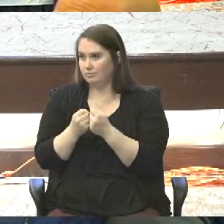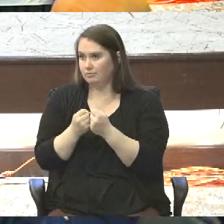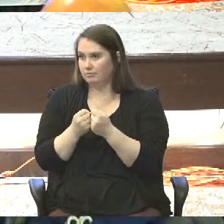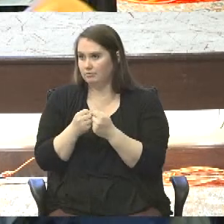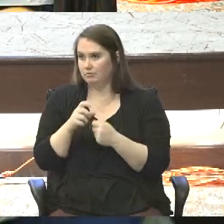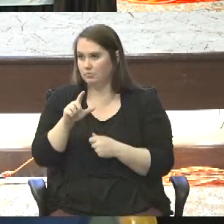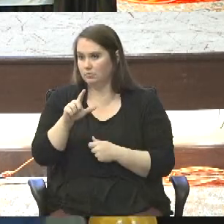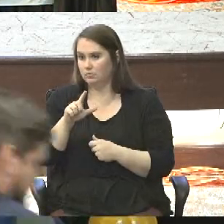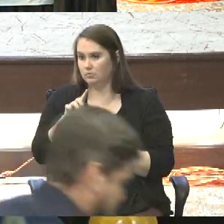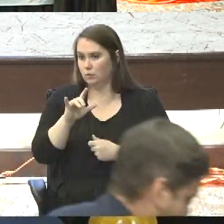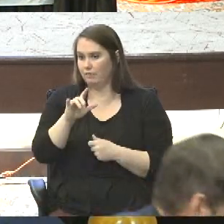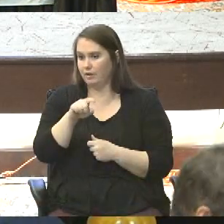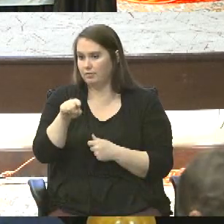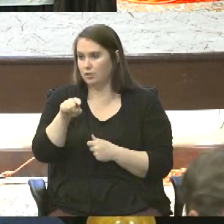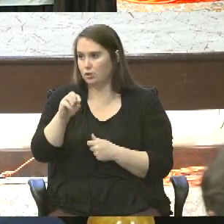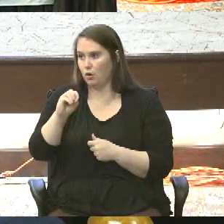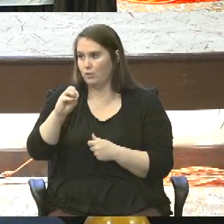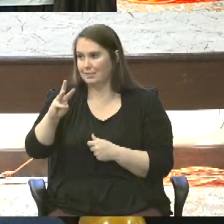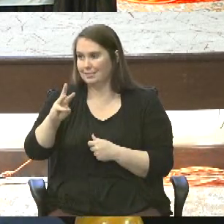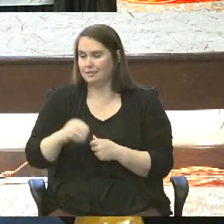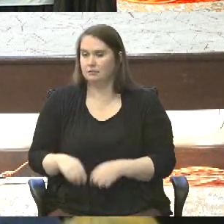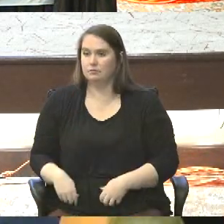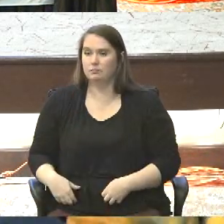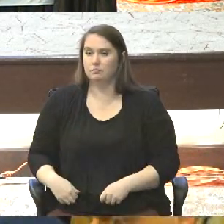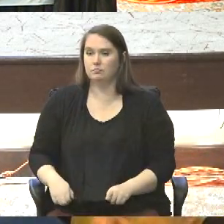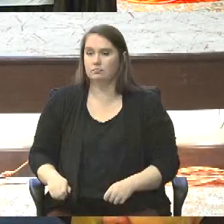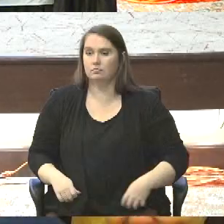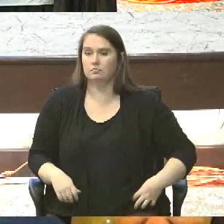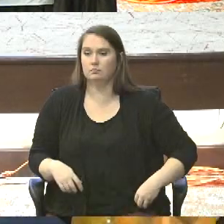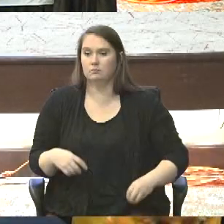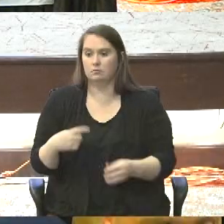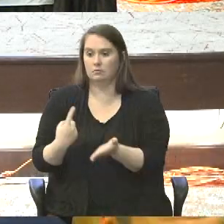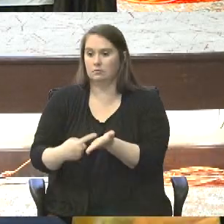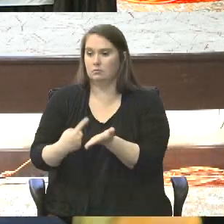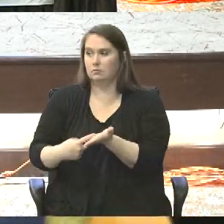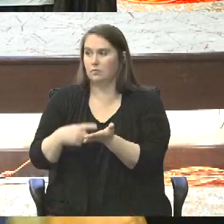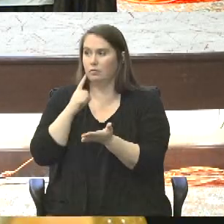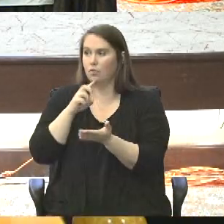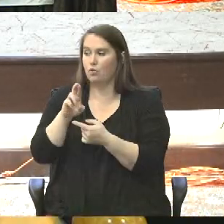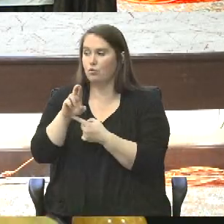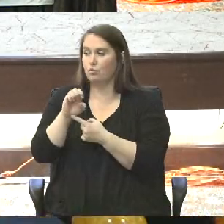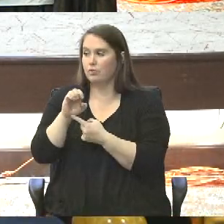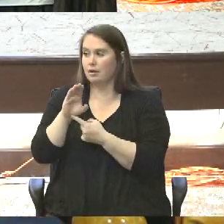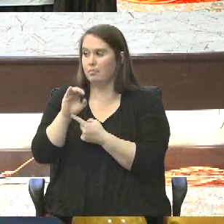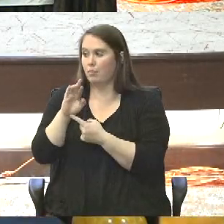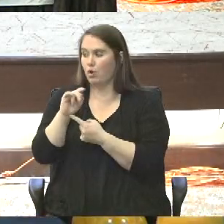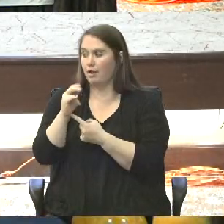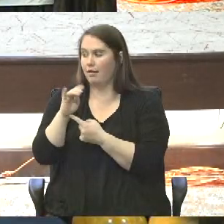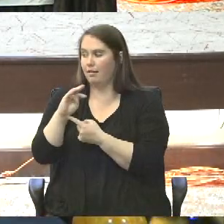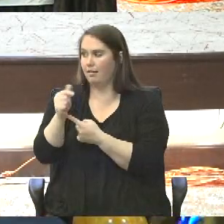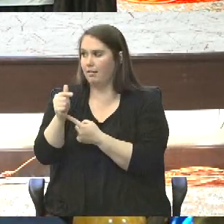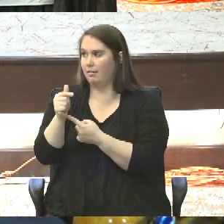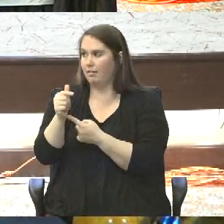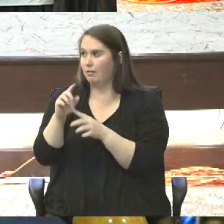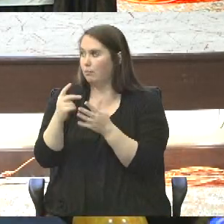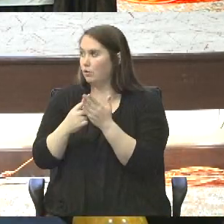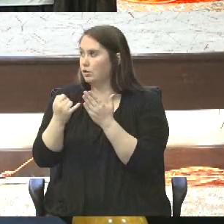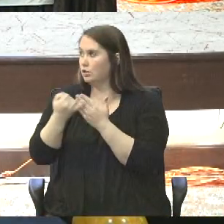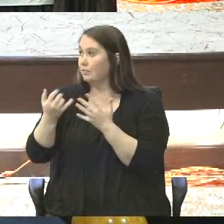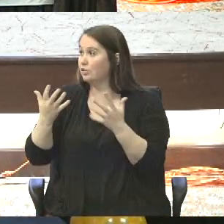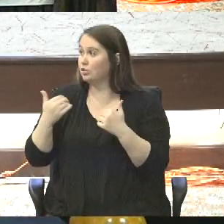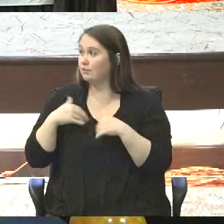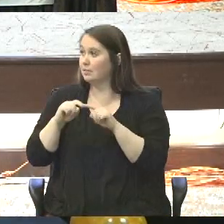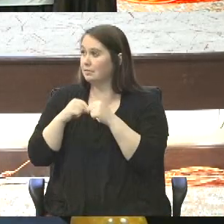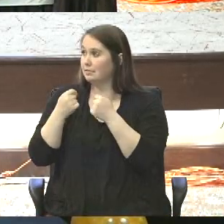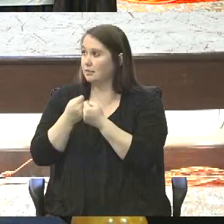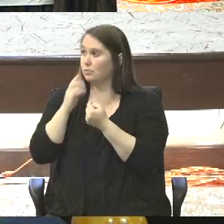2025-006. City Manager Ford. Sure. That's a discussion of our Waco Tourism Rebranding Project. We've got a team here today that's going to join us at